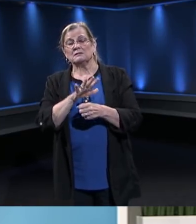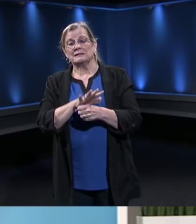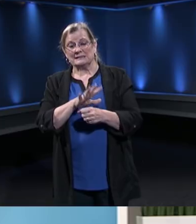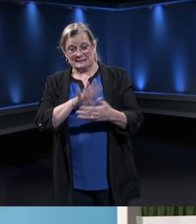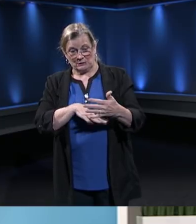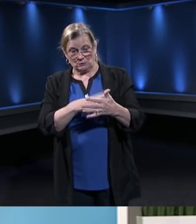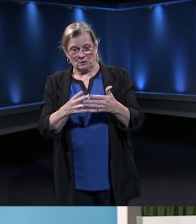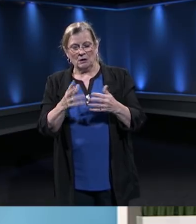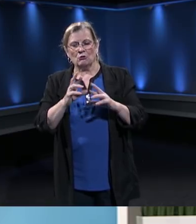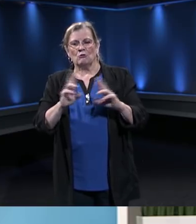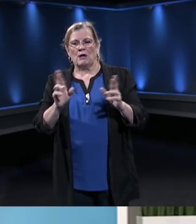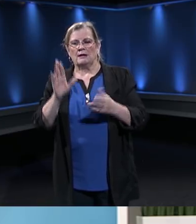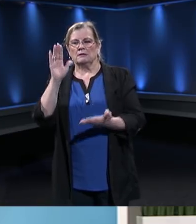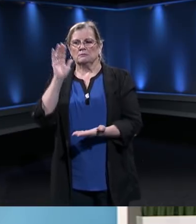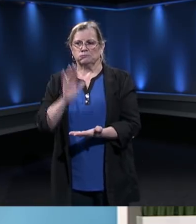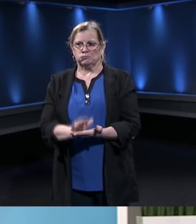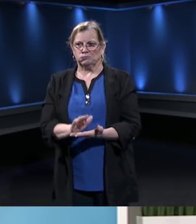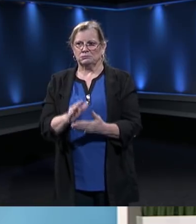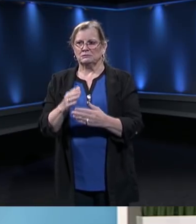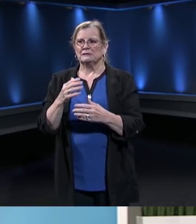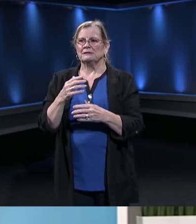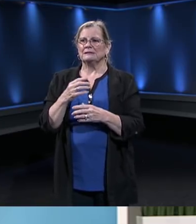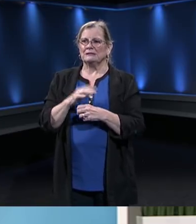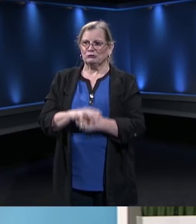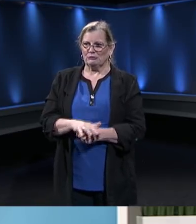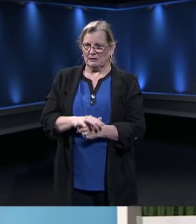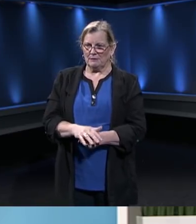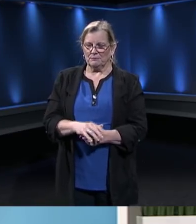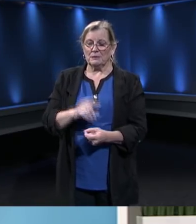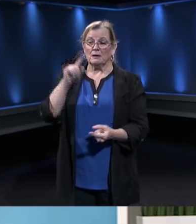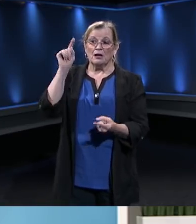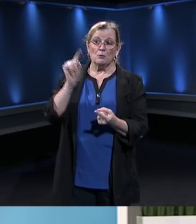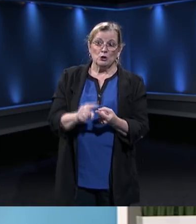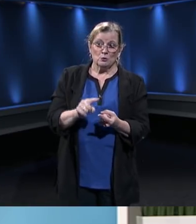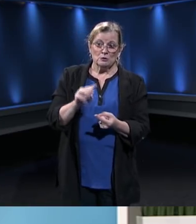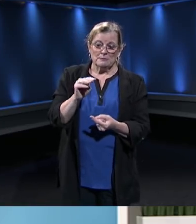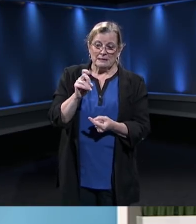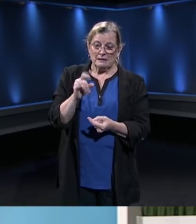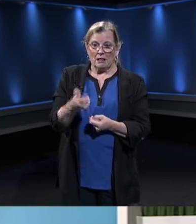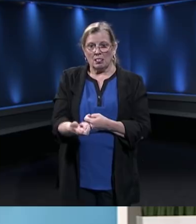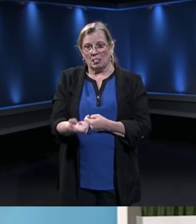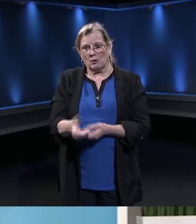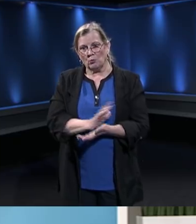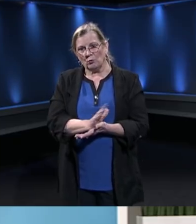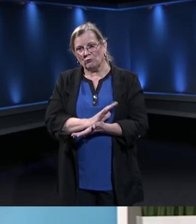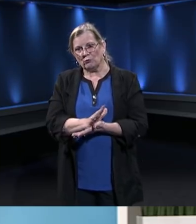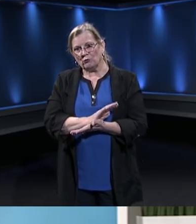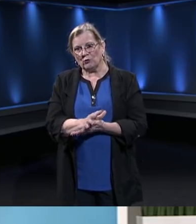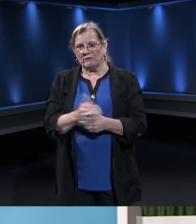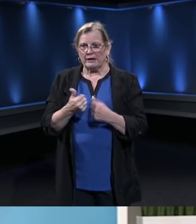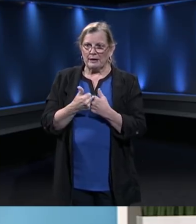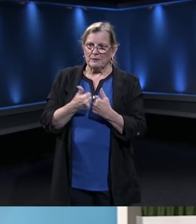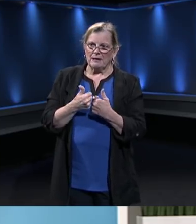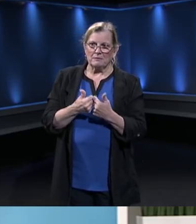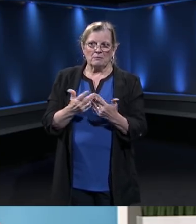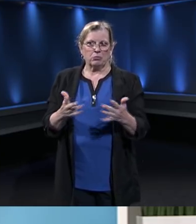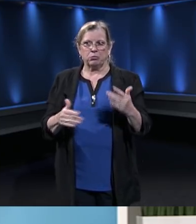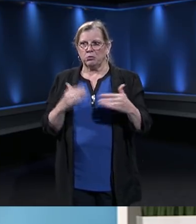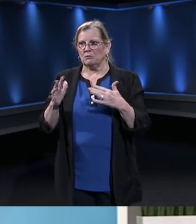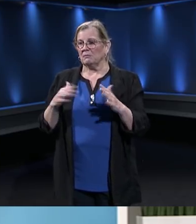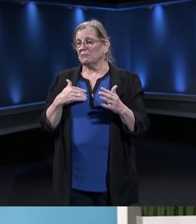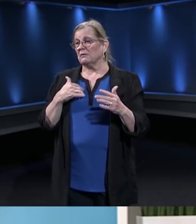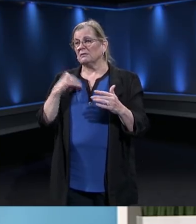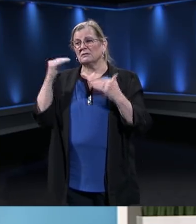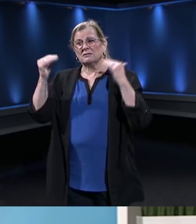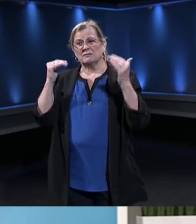this is a really important thing for kids and for adults too. I know that at the beginning of the pandemic, I was a news junkie,